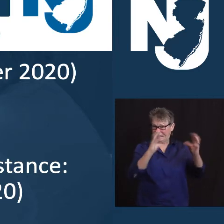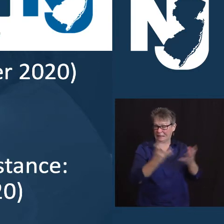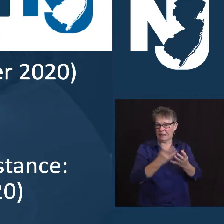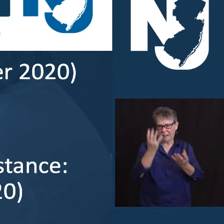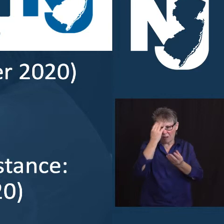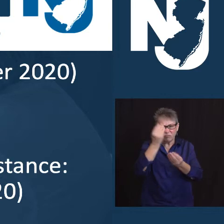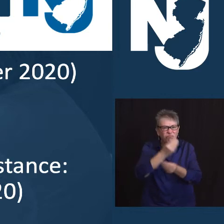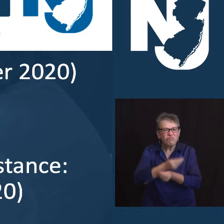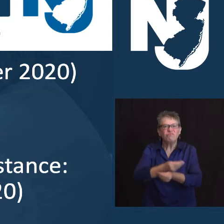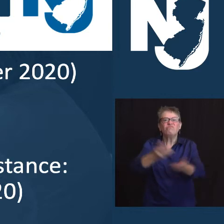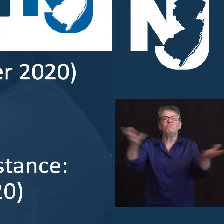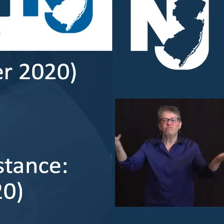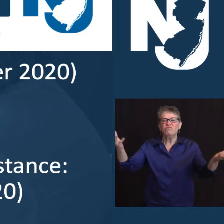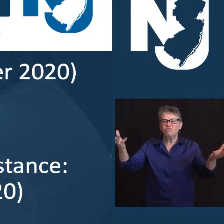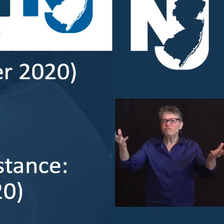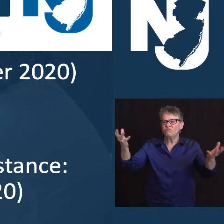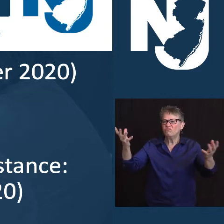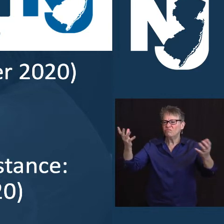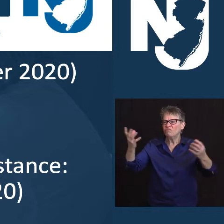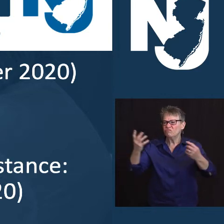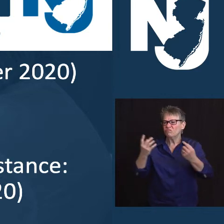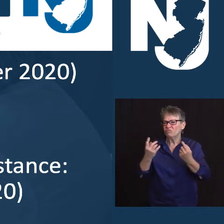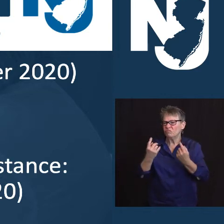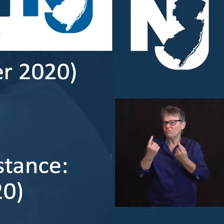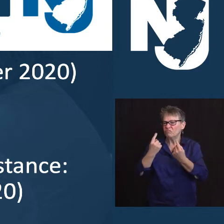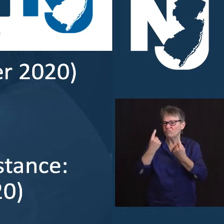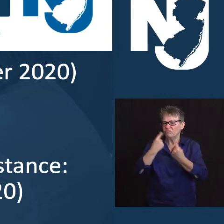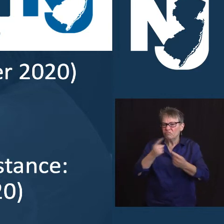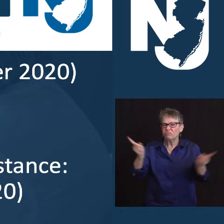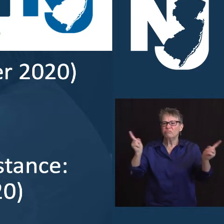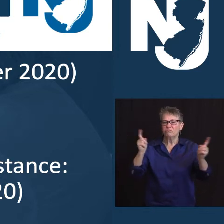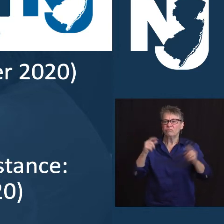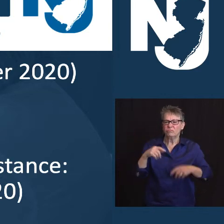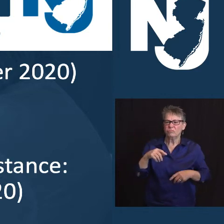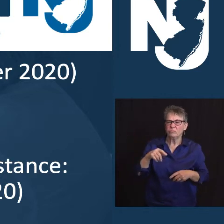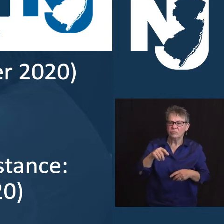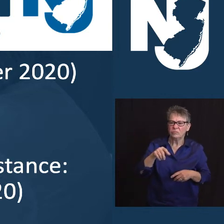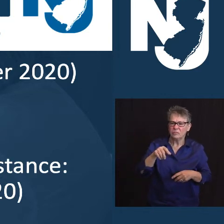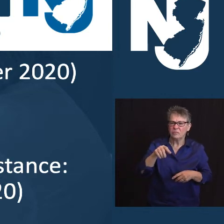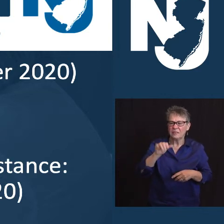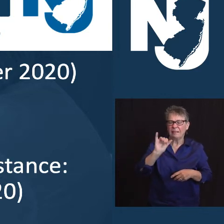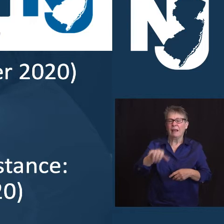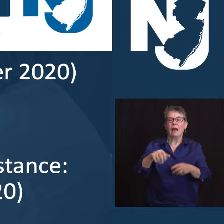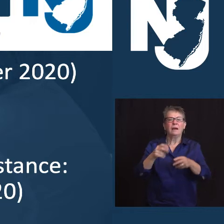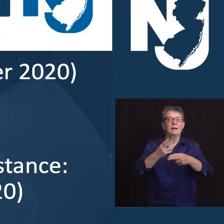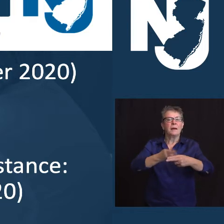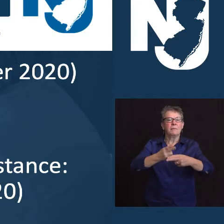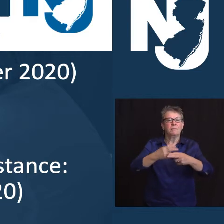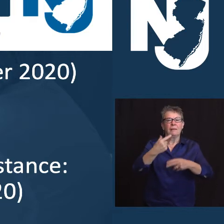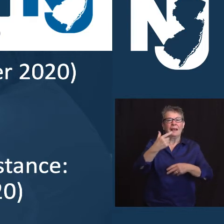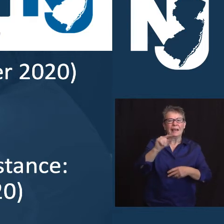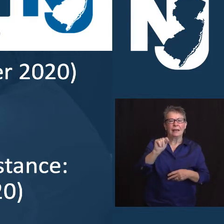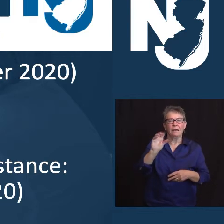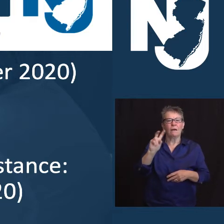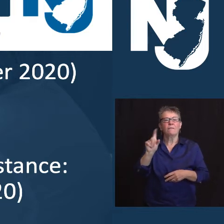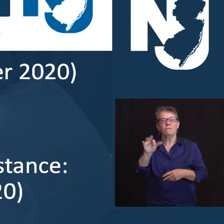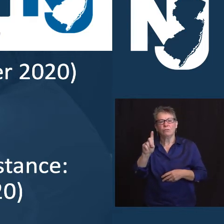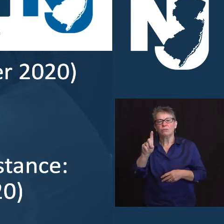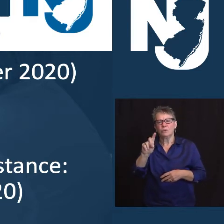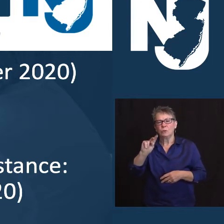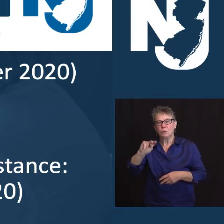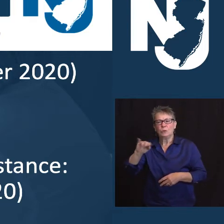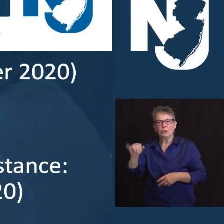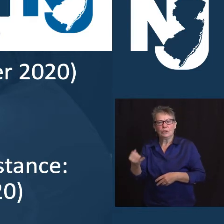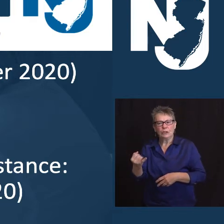Act Health Exchange, Get Covered NJ, or Get Covered New Jersey, I guess. The initial open enrollment period closed on